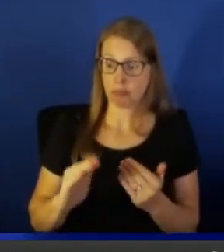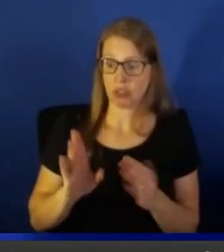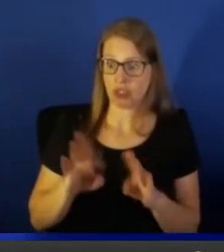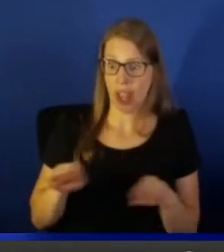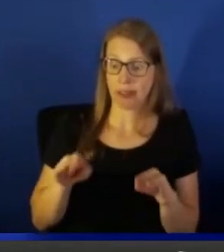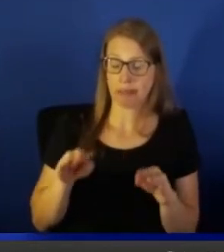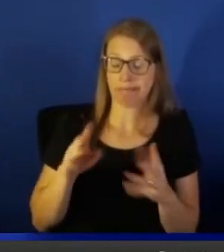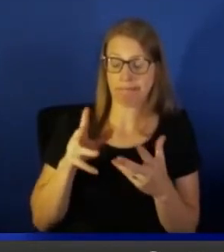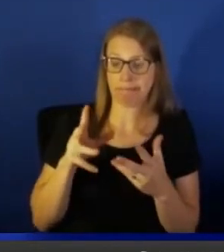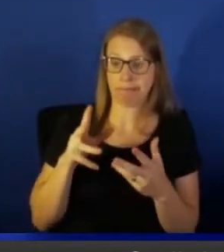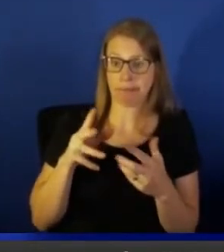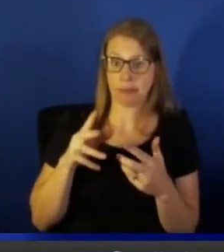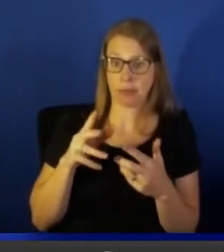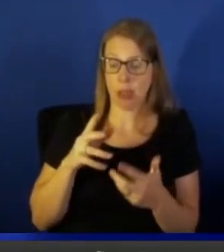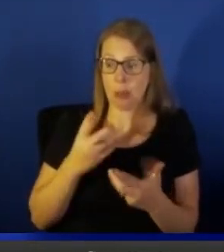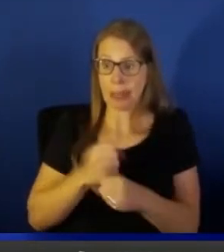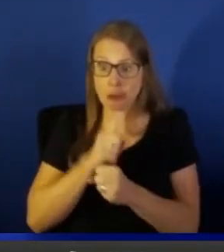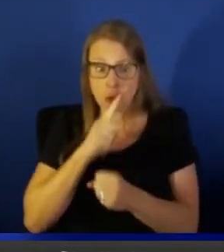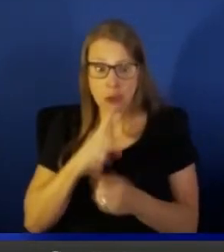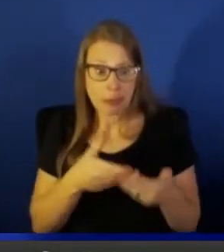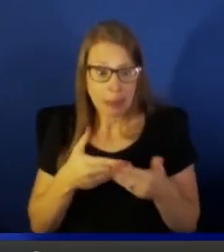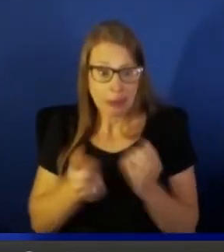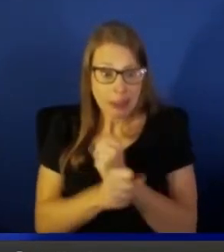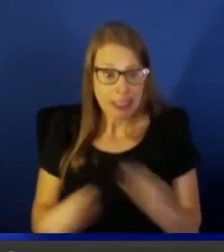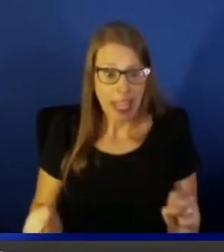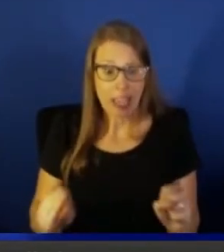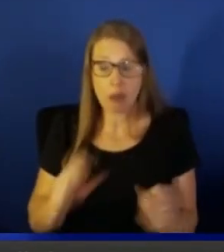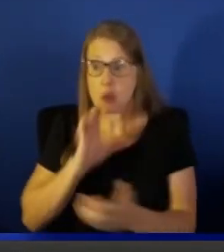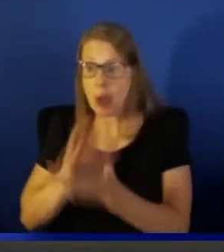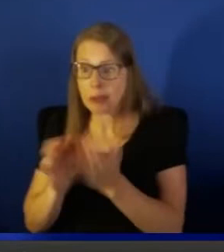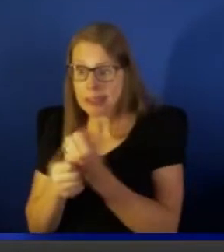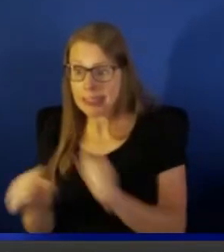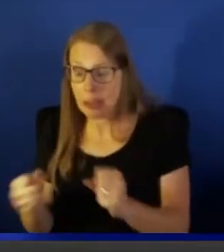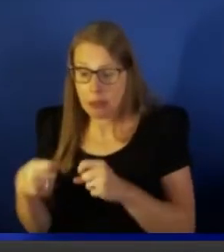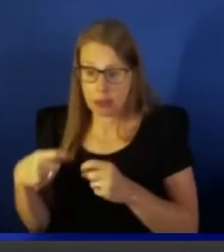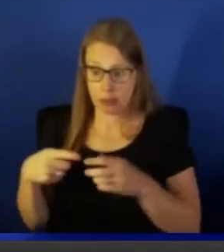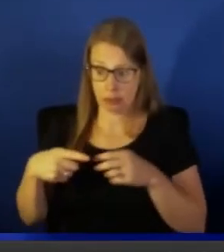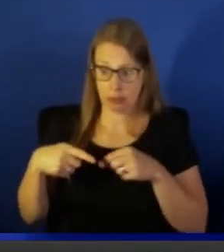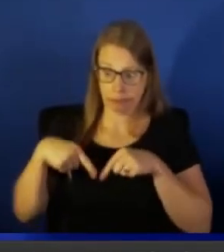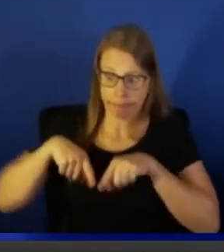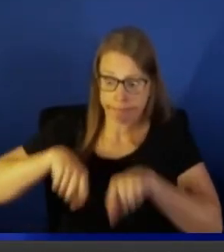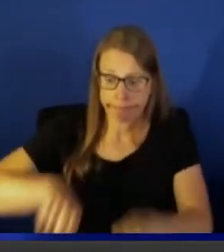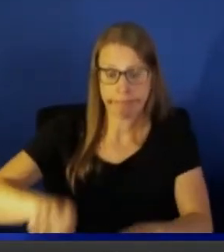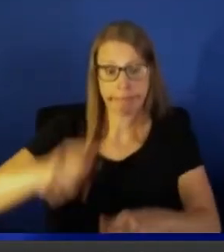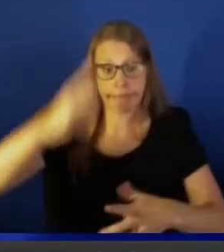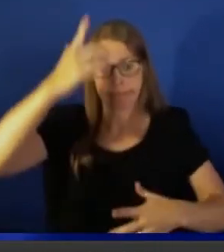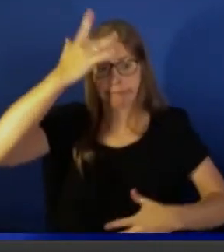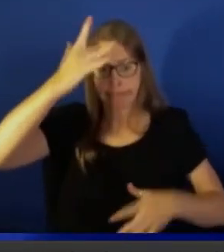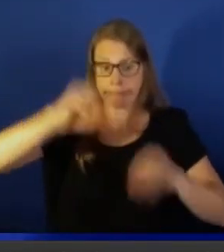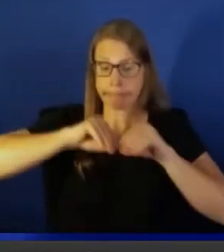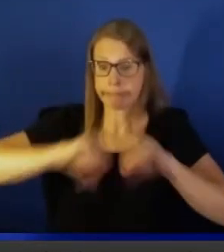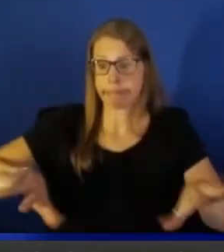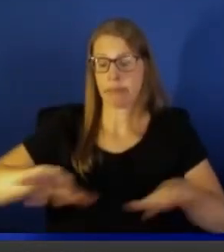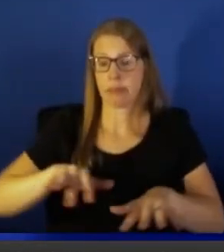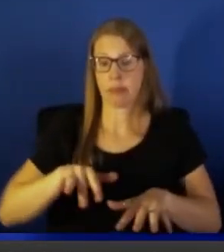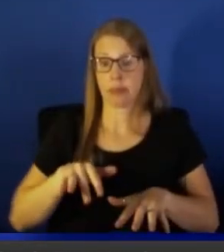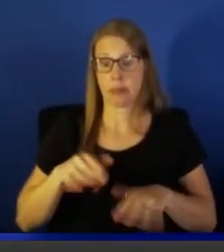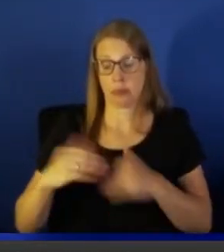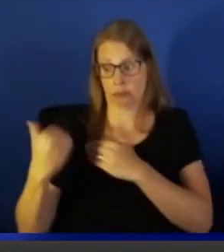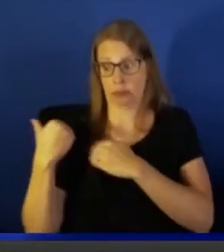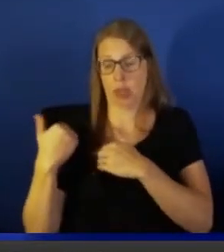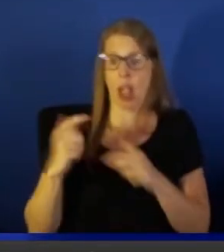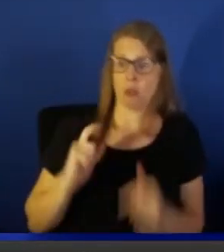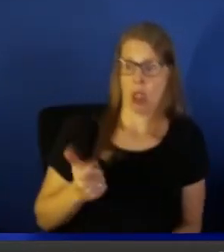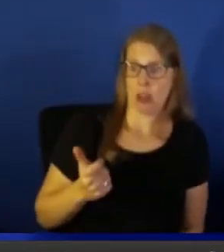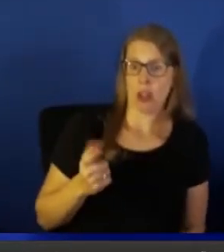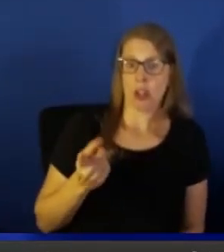were safe, that my wife was safe throughout it. So there was great stress. There was great responsibility along the way. I watched Dr. Hawkinson and Dr.